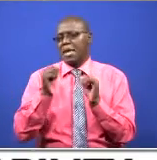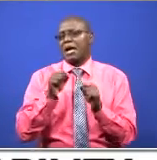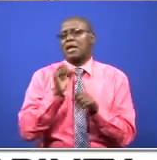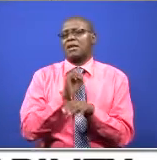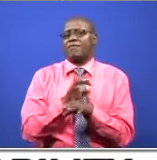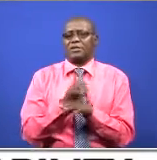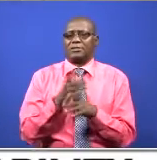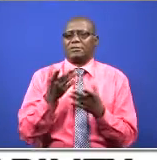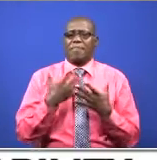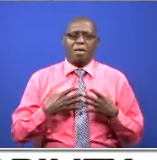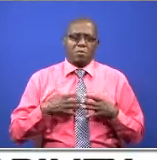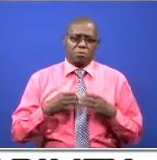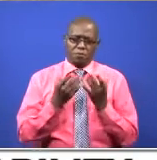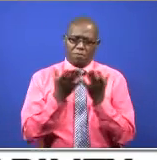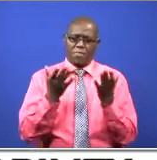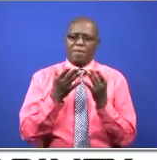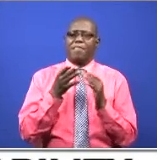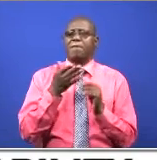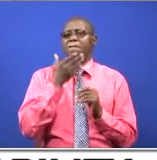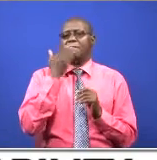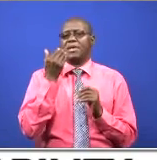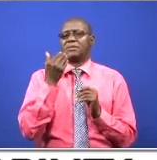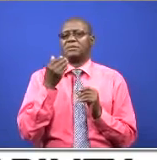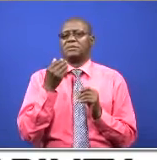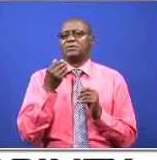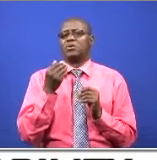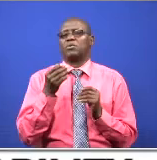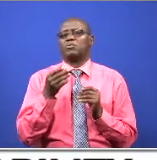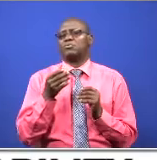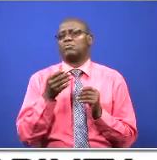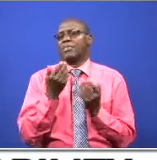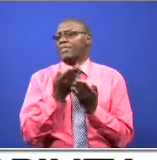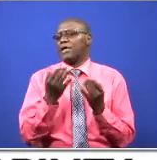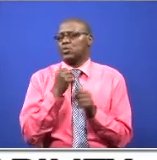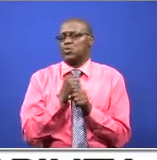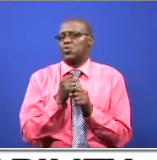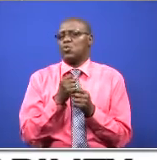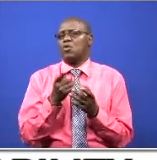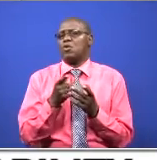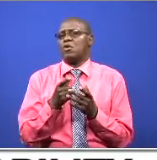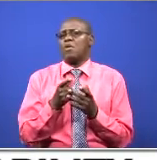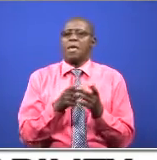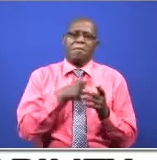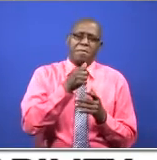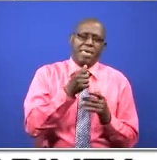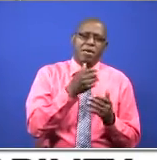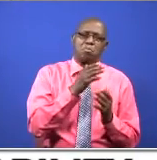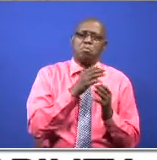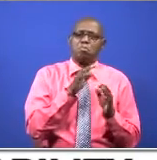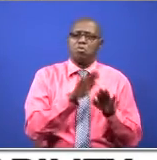our audience, what is the best thing to do, buying land and building or buying property that's already been